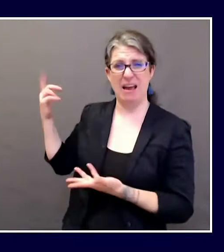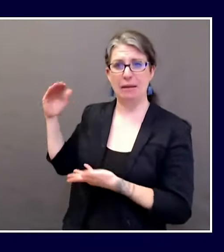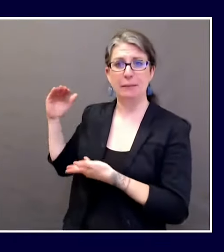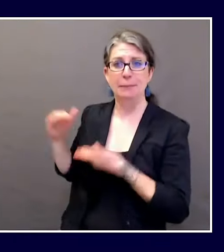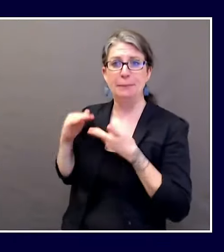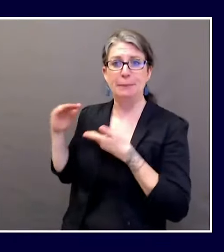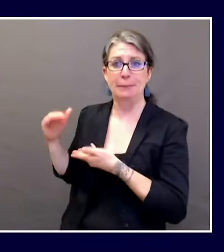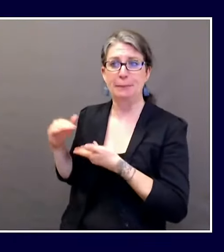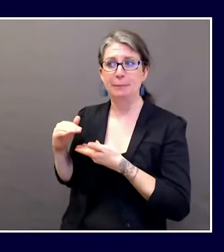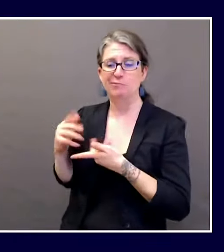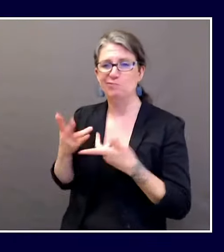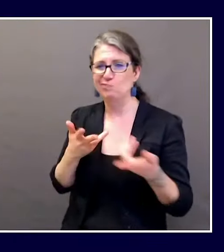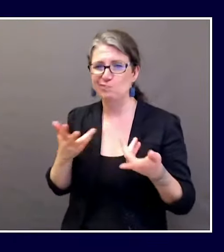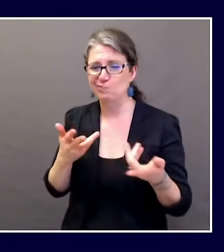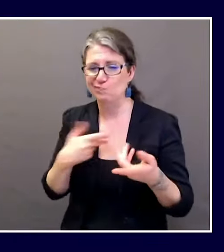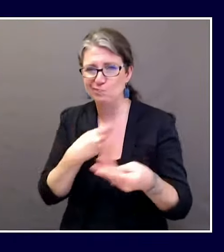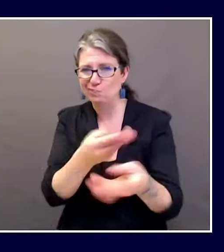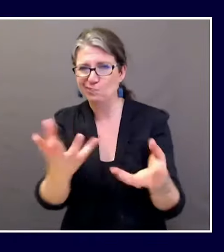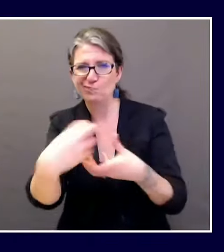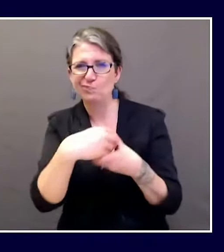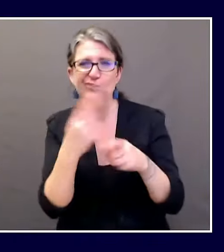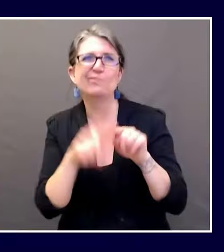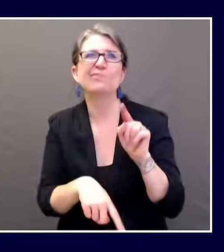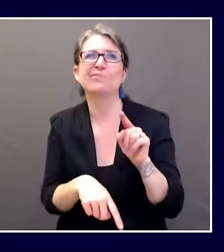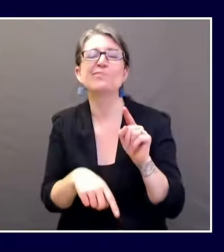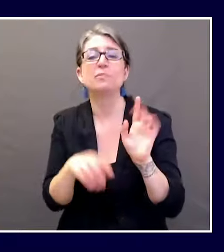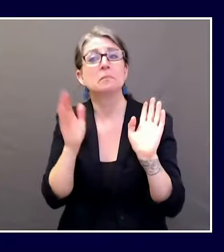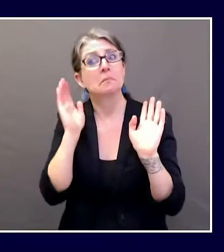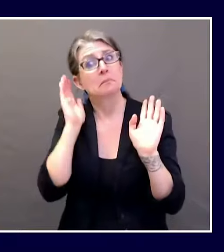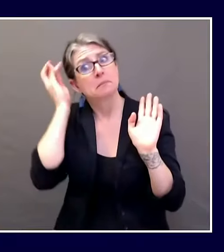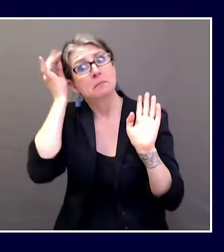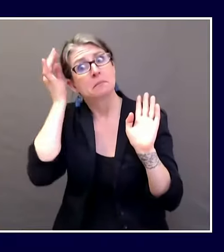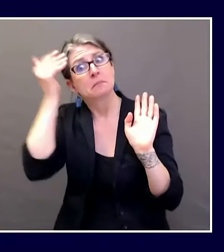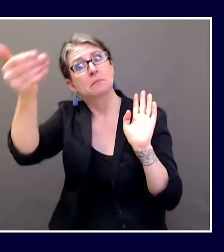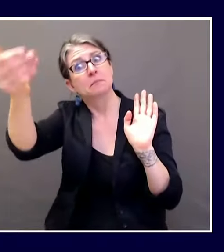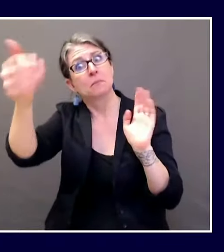much. Over to Steve Betts next.